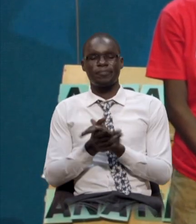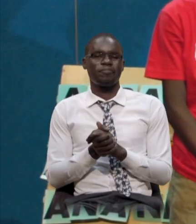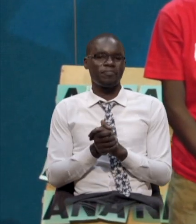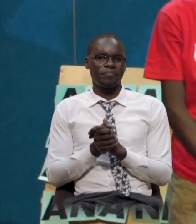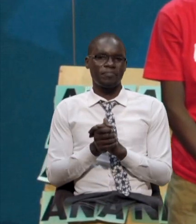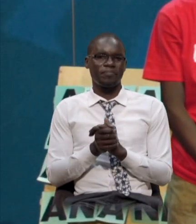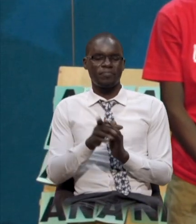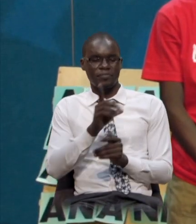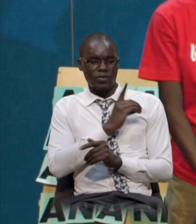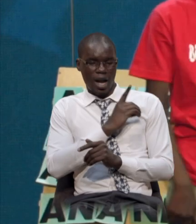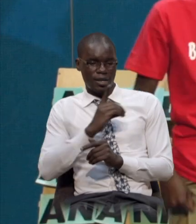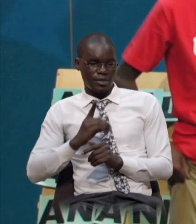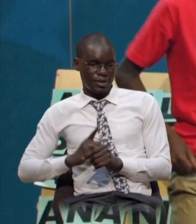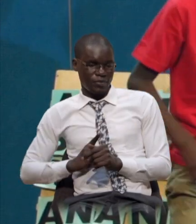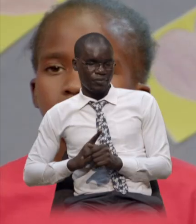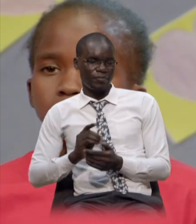David